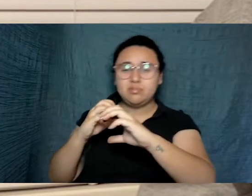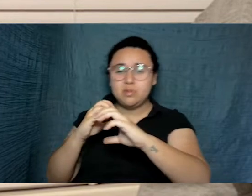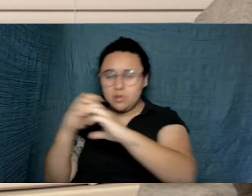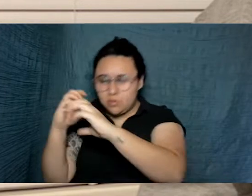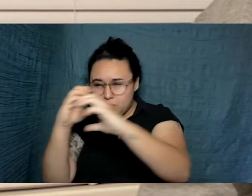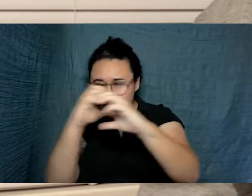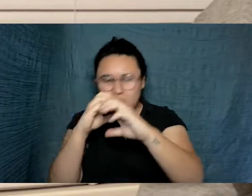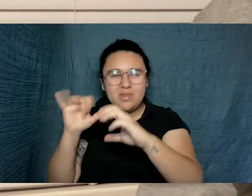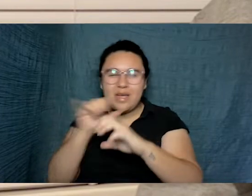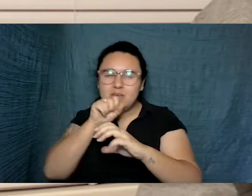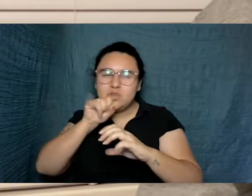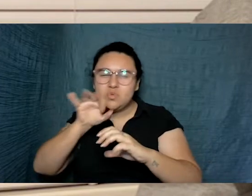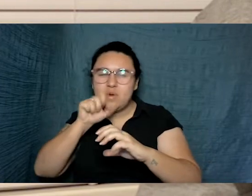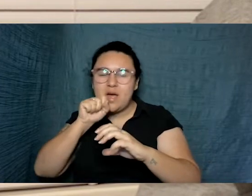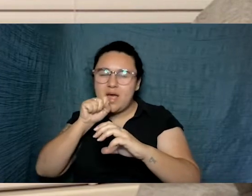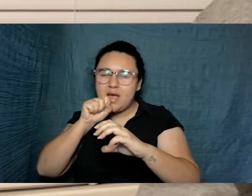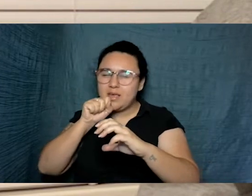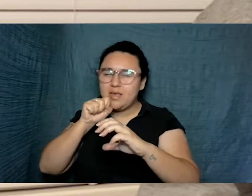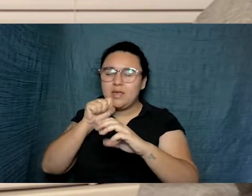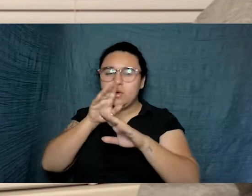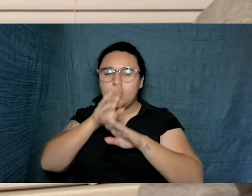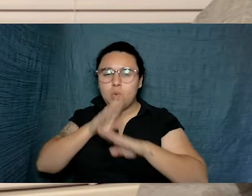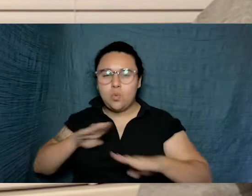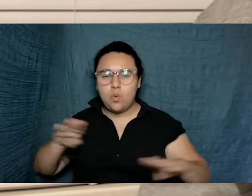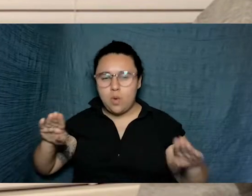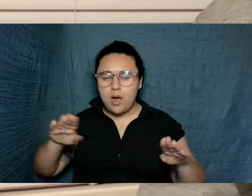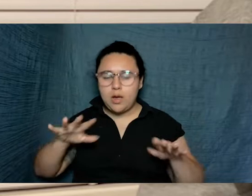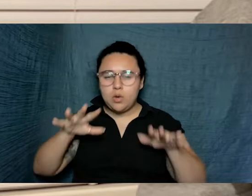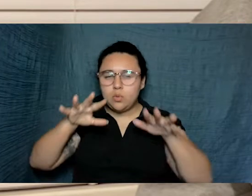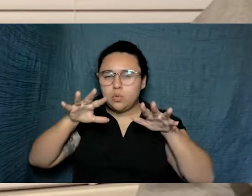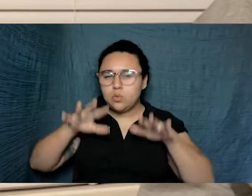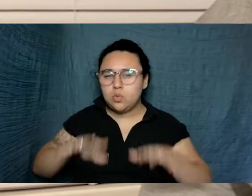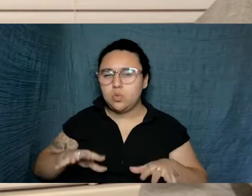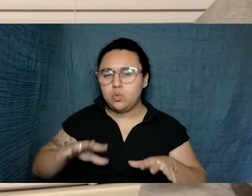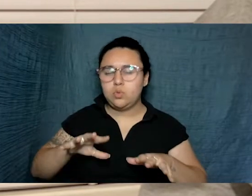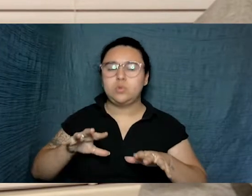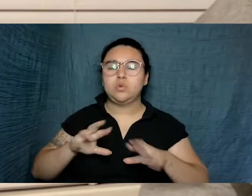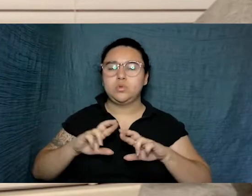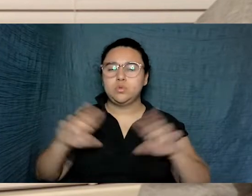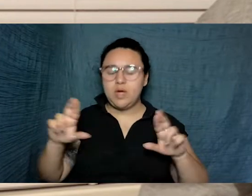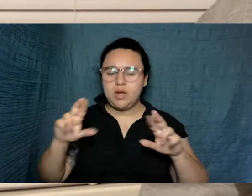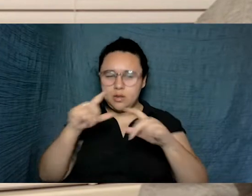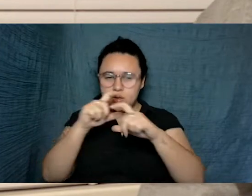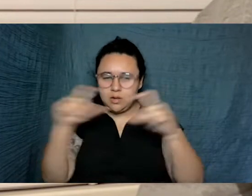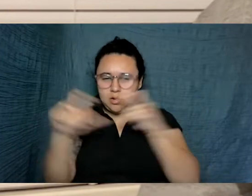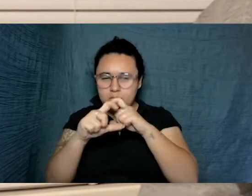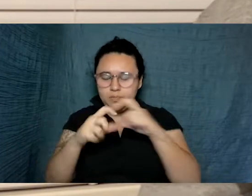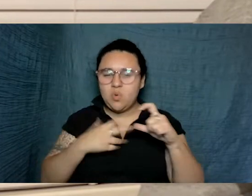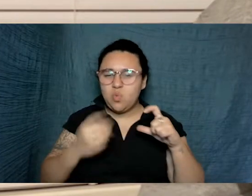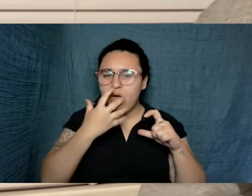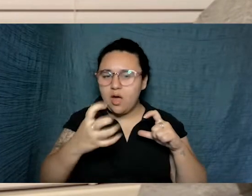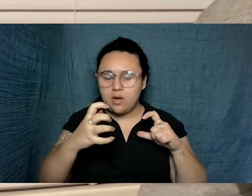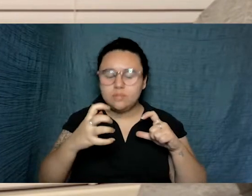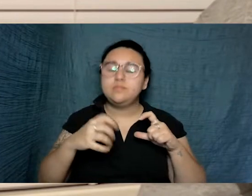like a slumbered dragon, coiled back on itself, settling, coolant fans kicking on like hot breath, white hot. I